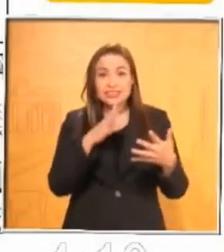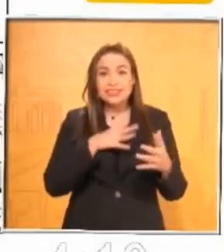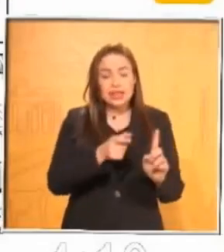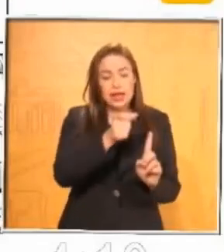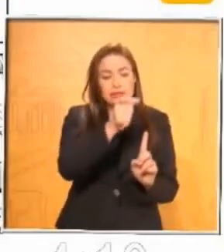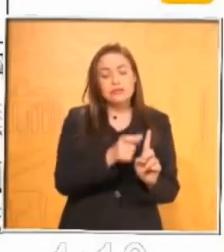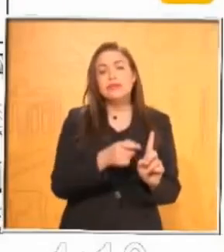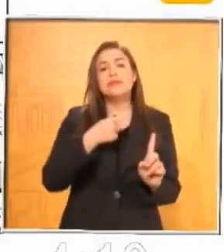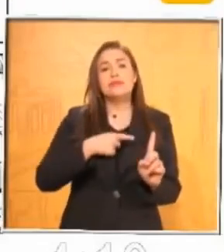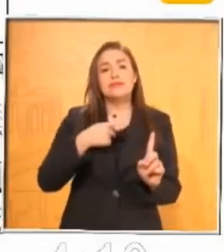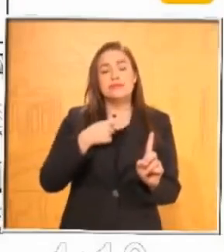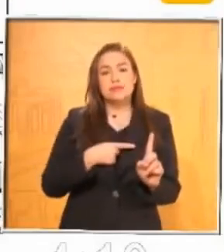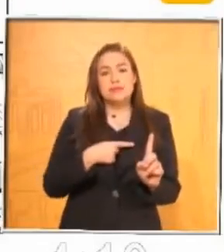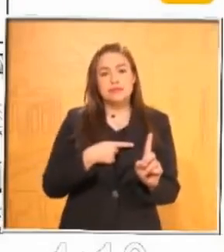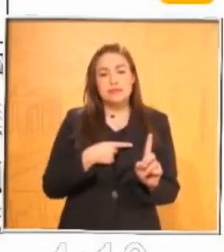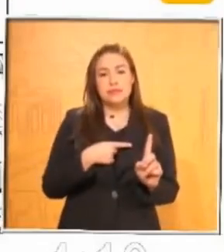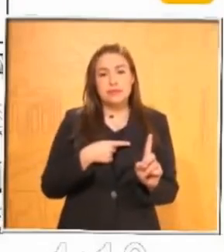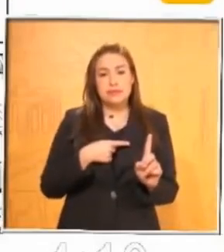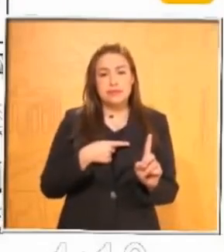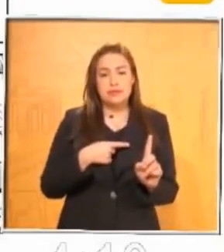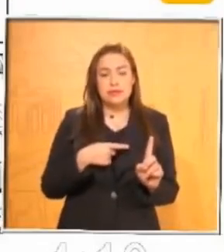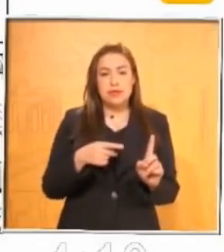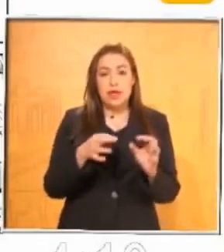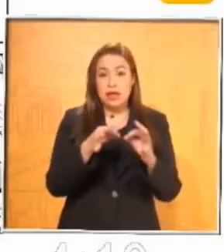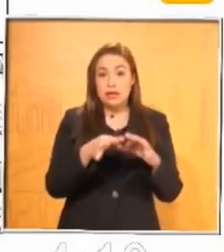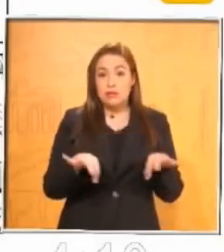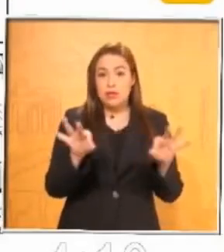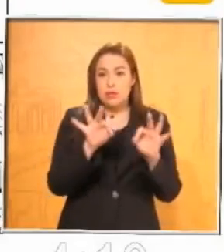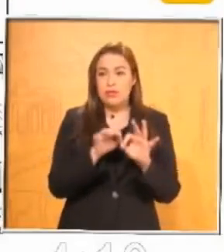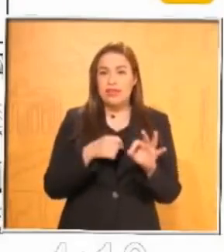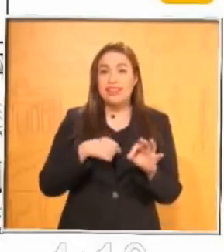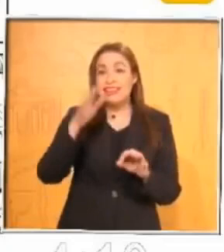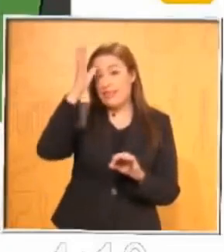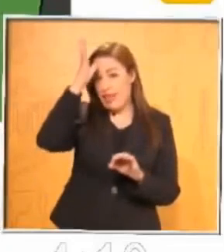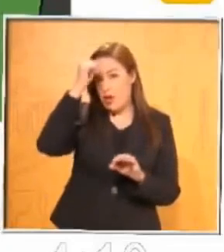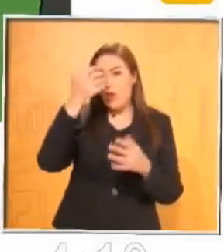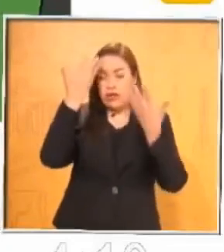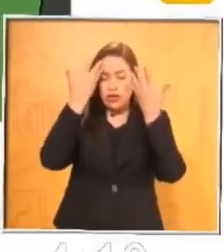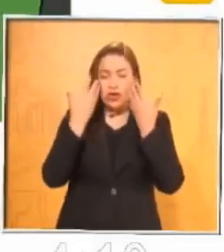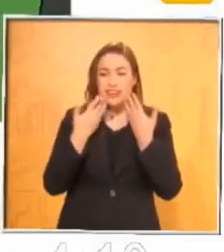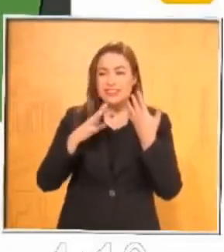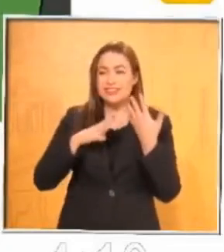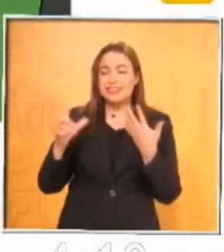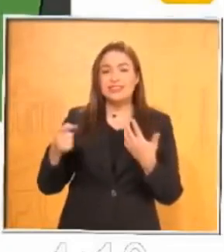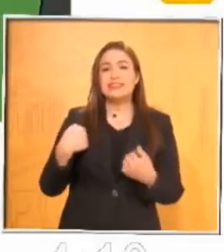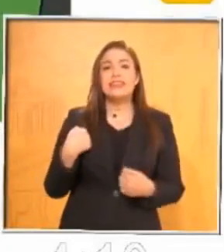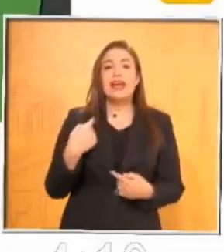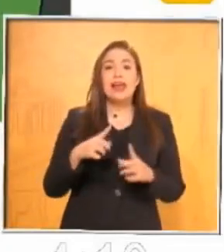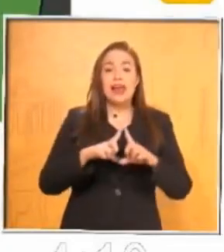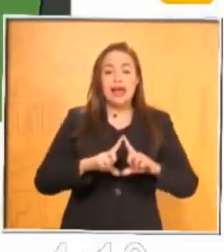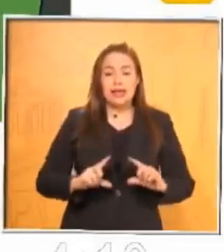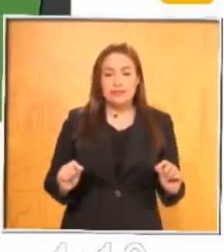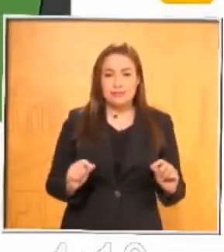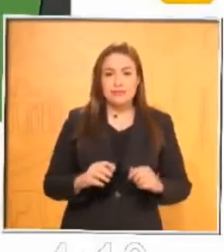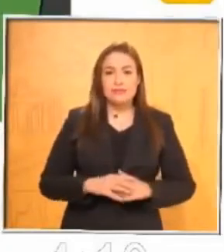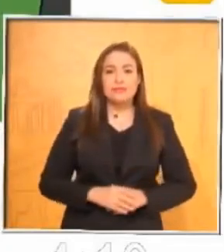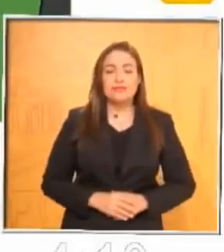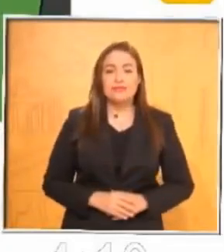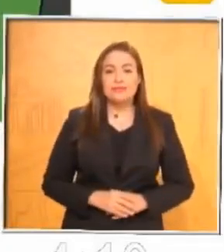and just a little movement in the lips. We have another genre, the slice of